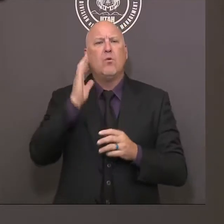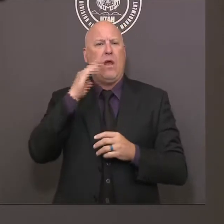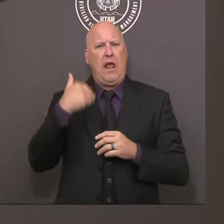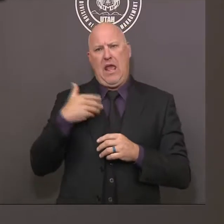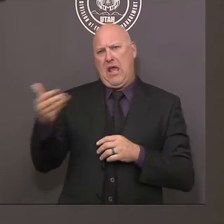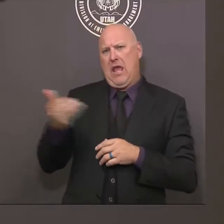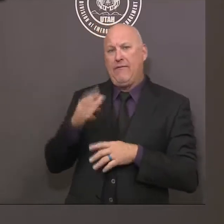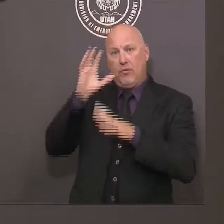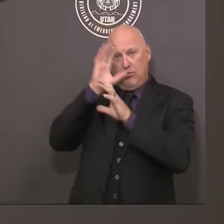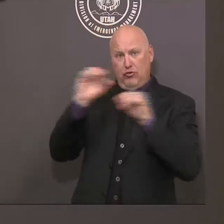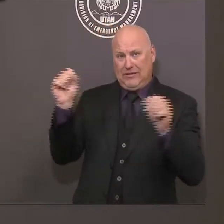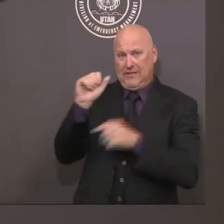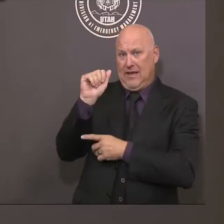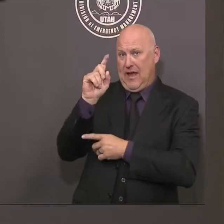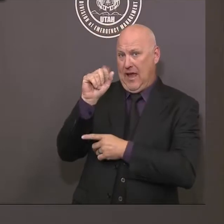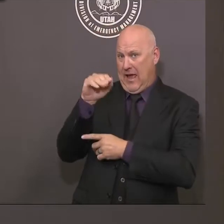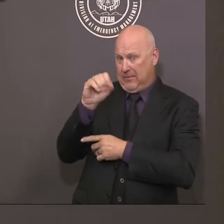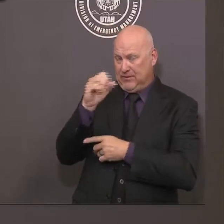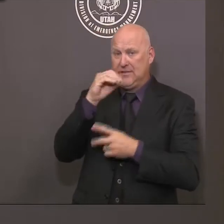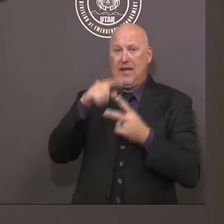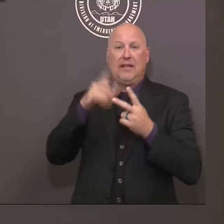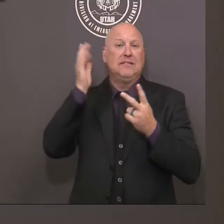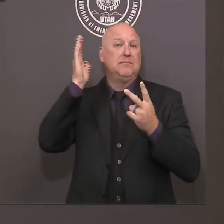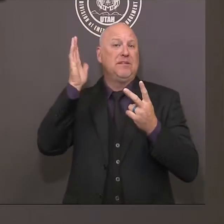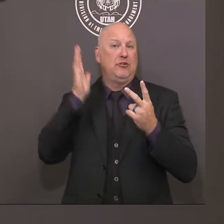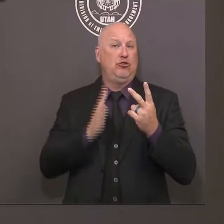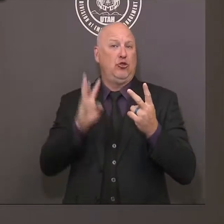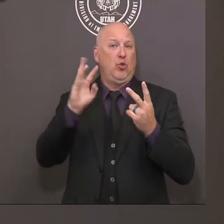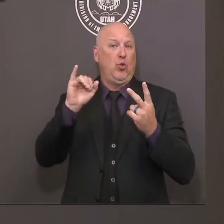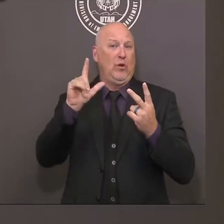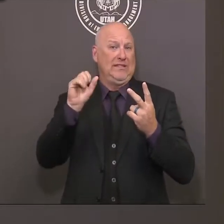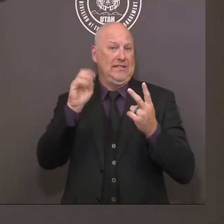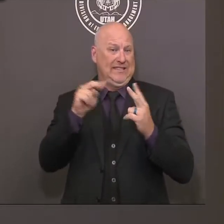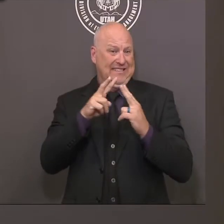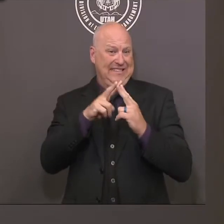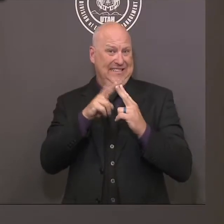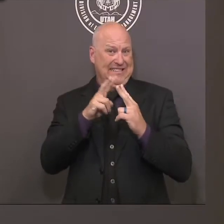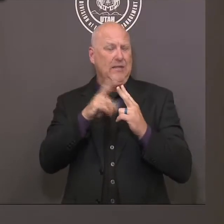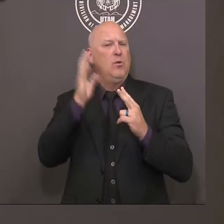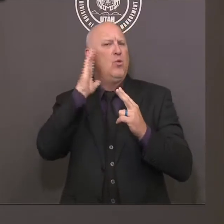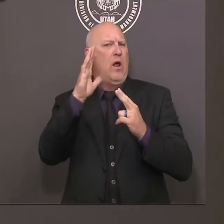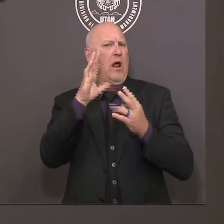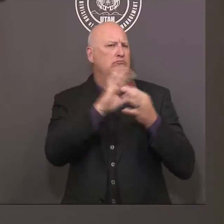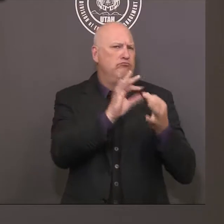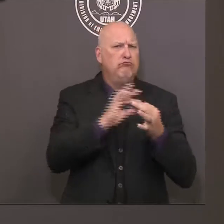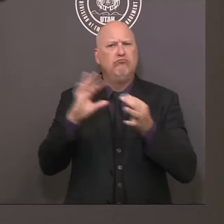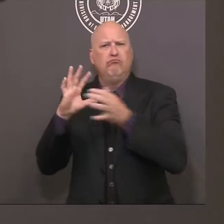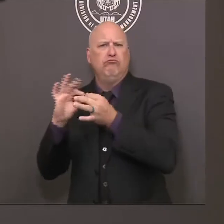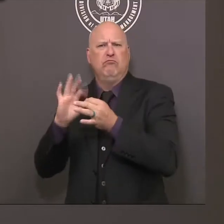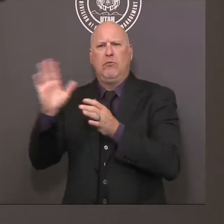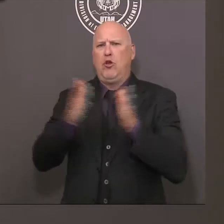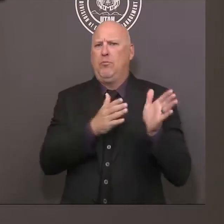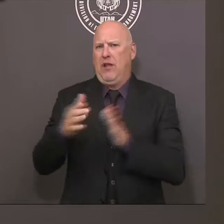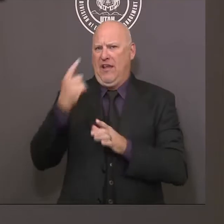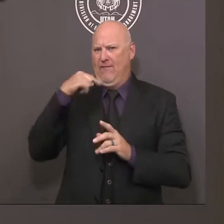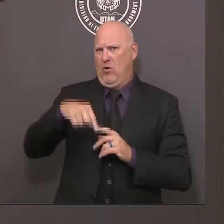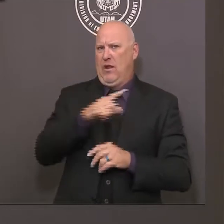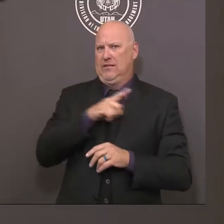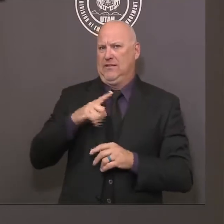of minutes regarding the special session. Let me talk about for just a minute, though, before I turn the time to them,